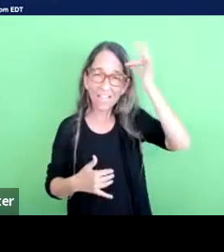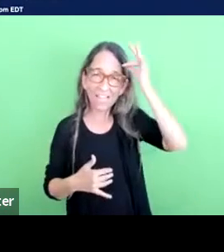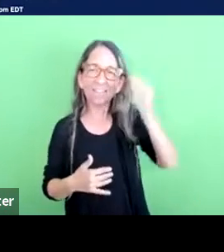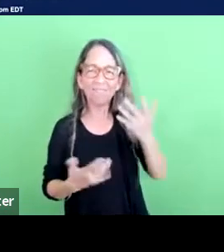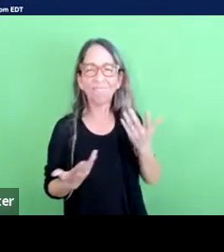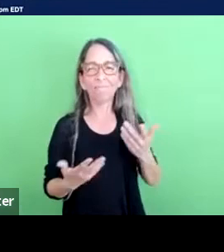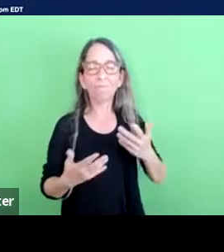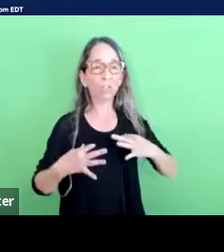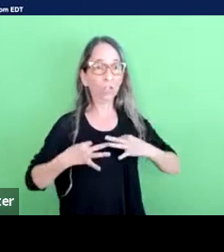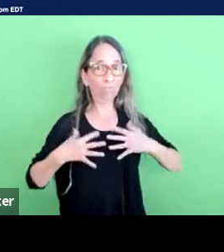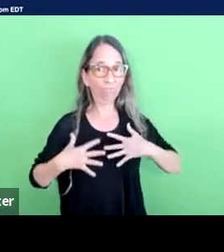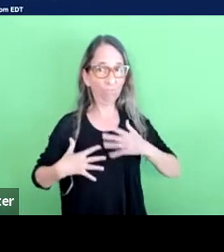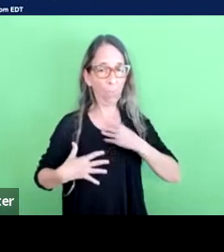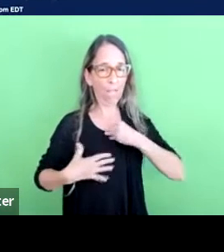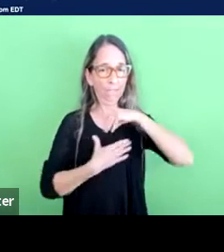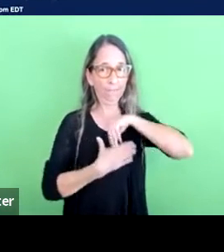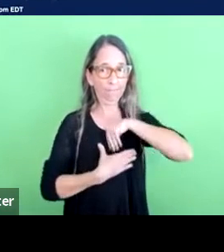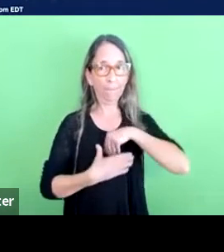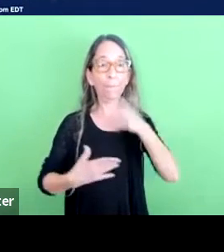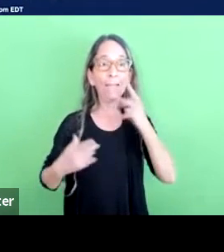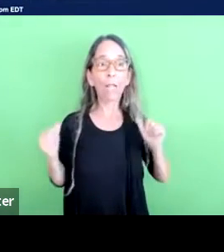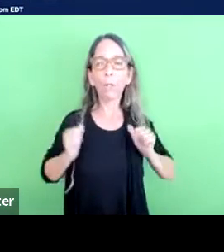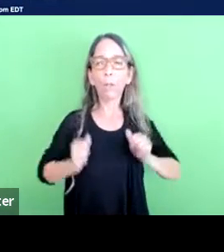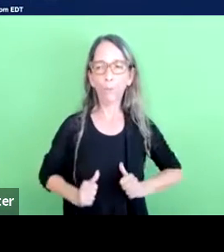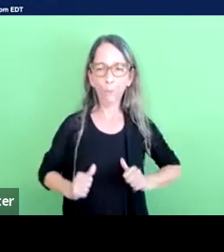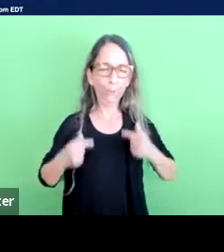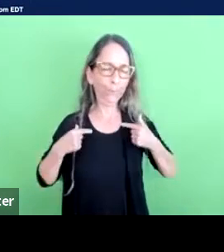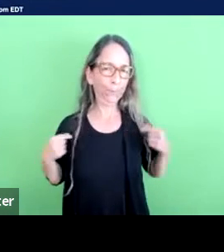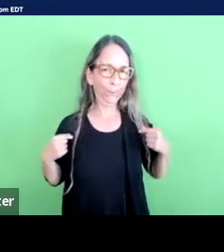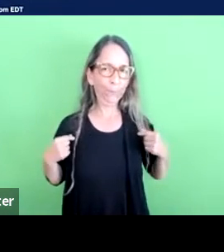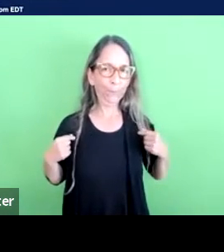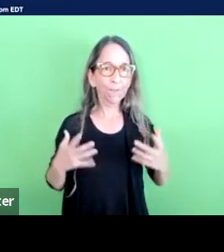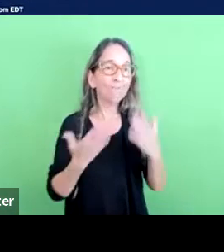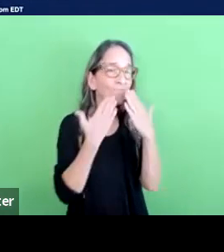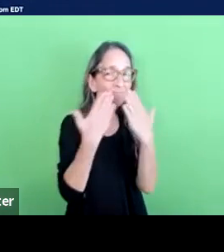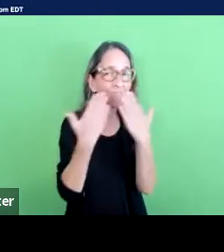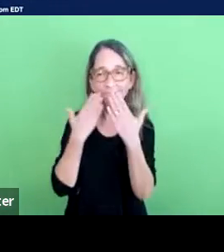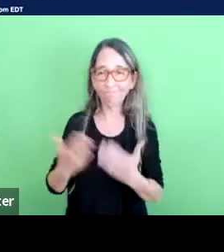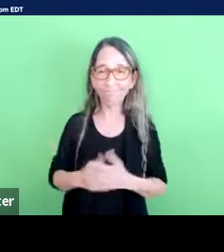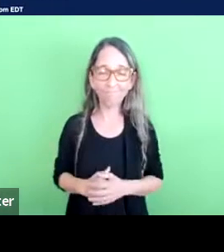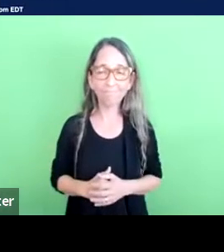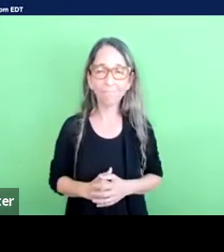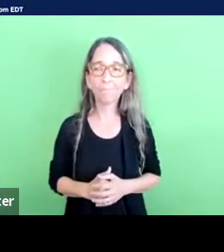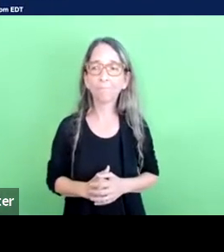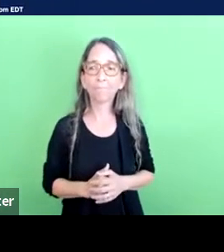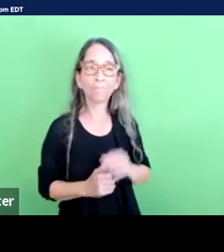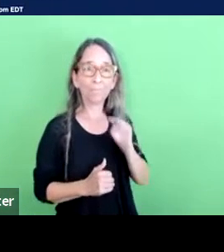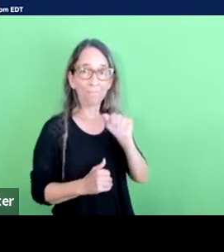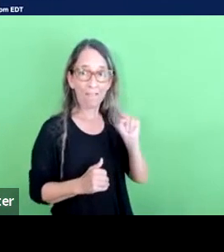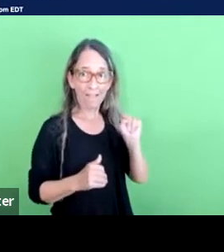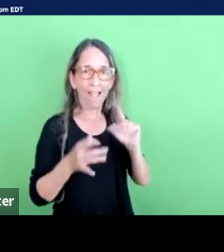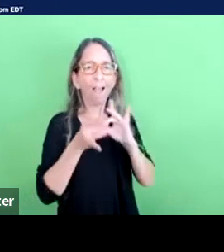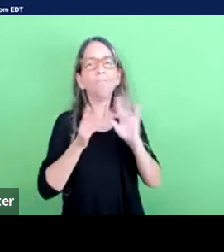and a pink jacket on. Thank you. Awesome, thank you. And next we'll introduce